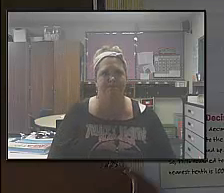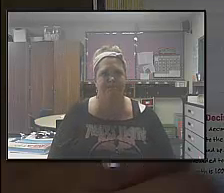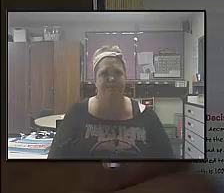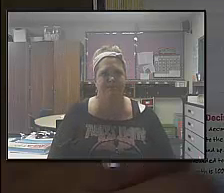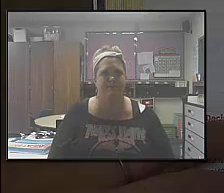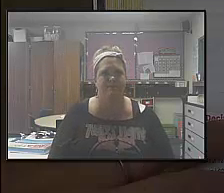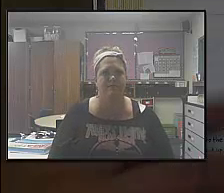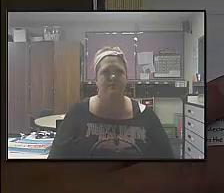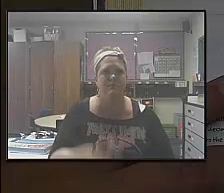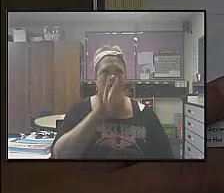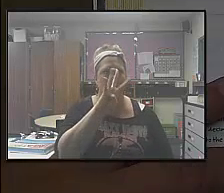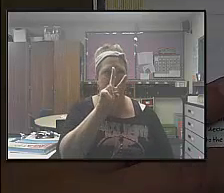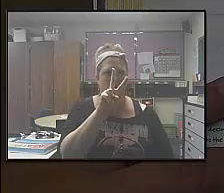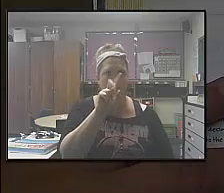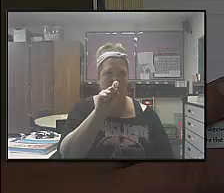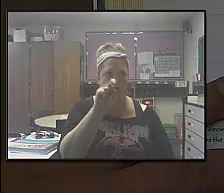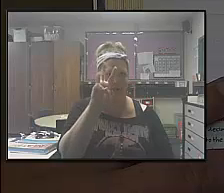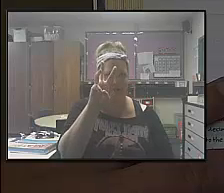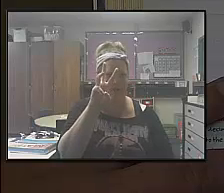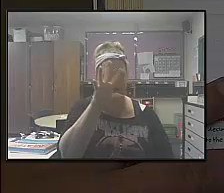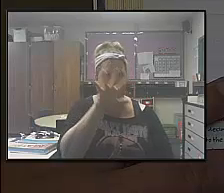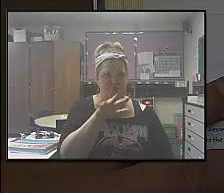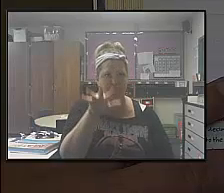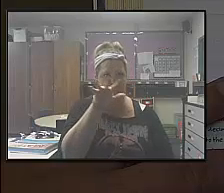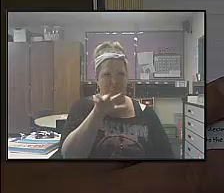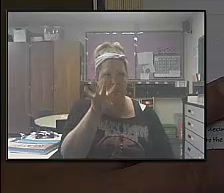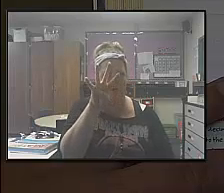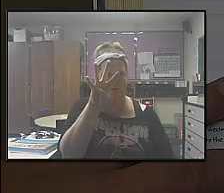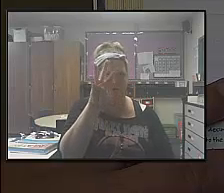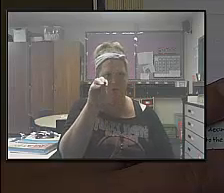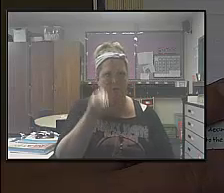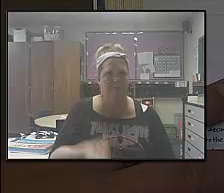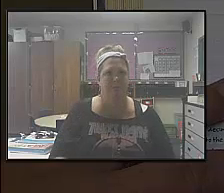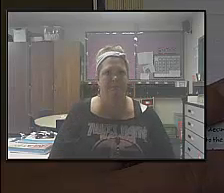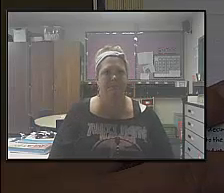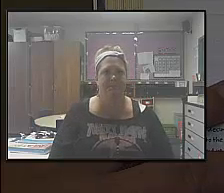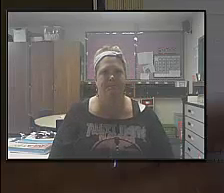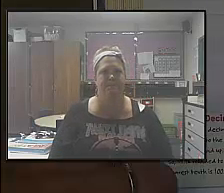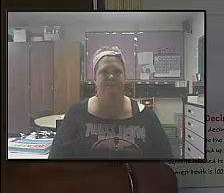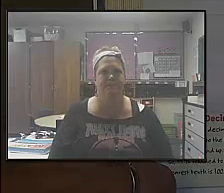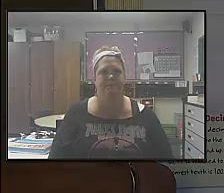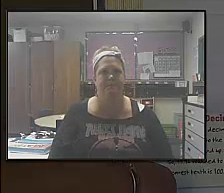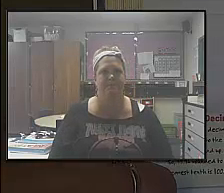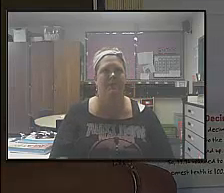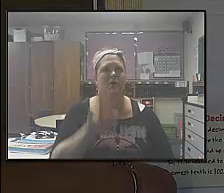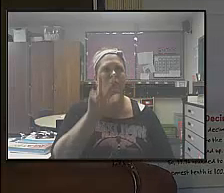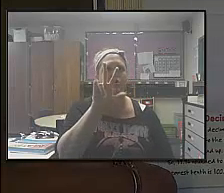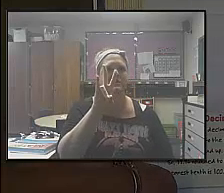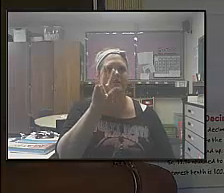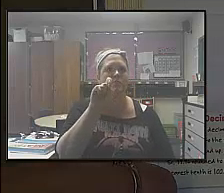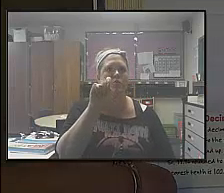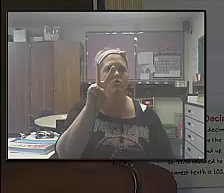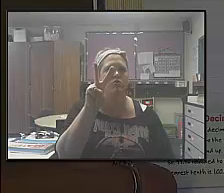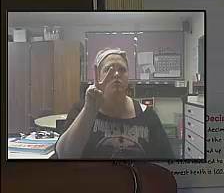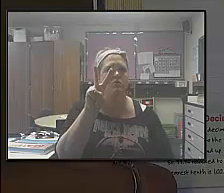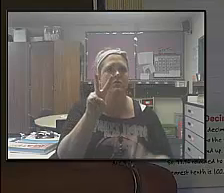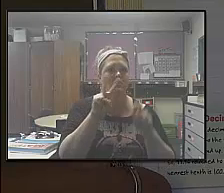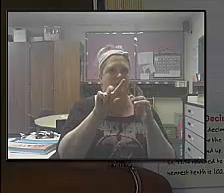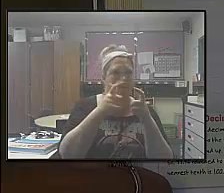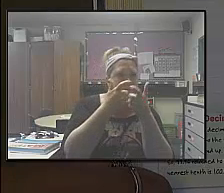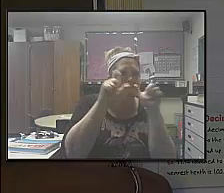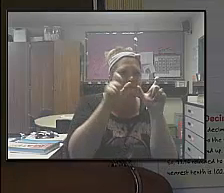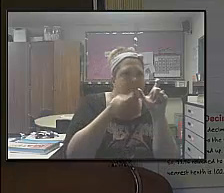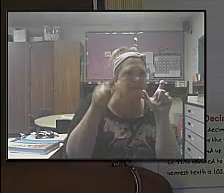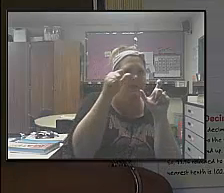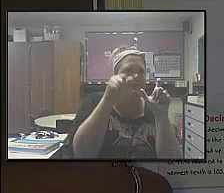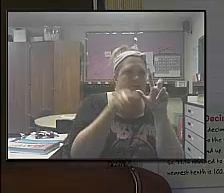So into 42.6 is Google. about 40. 4. 37.2, start with our 3.